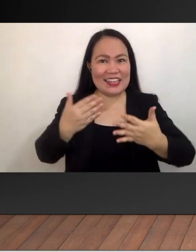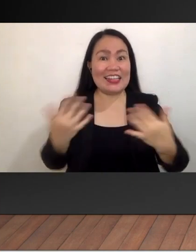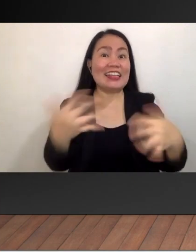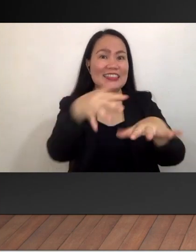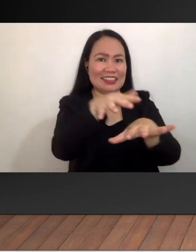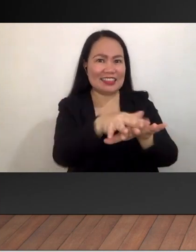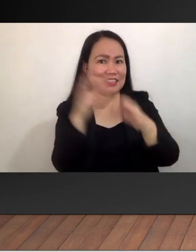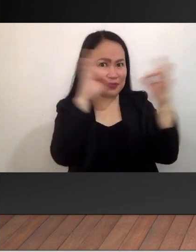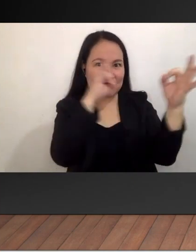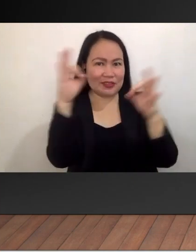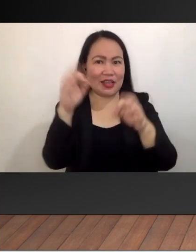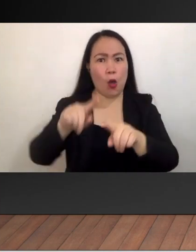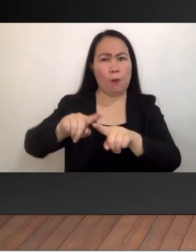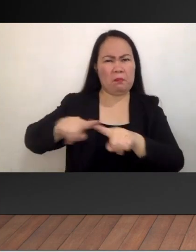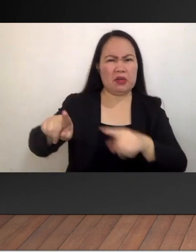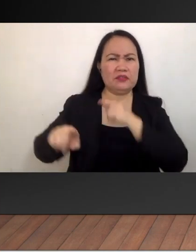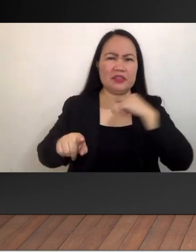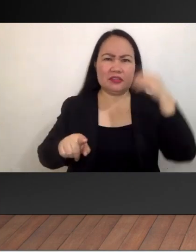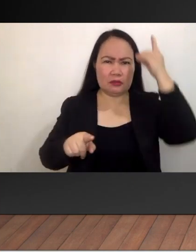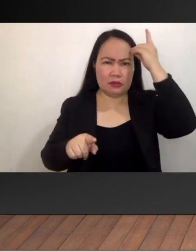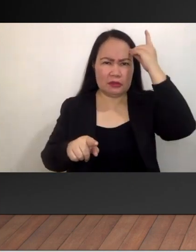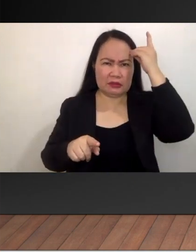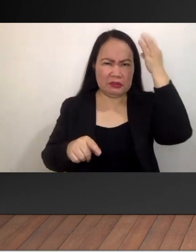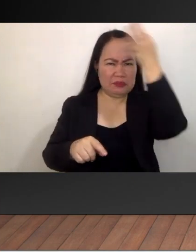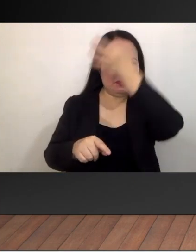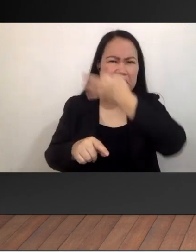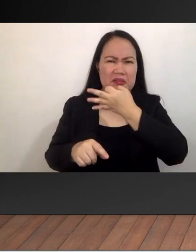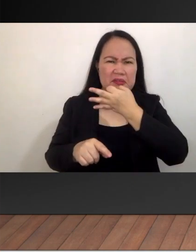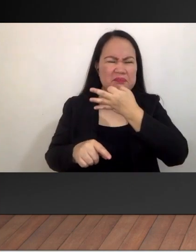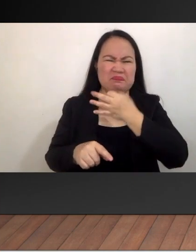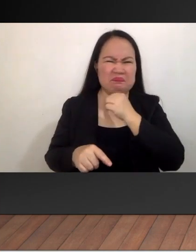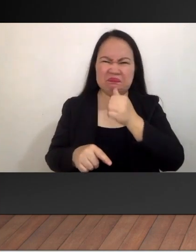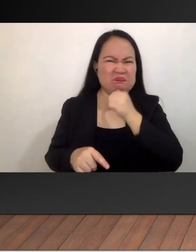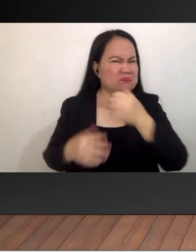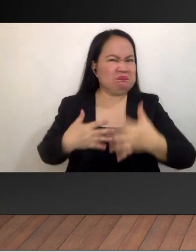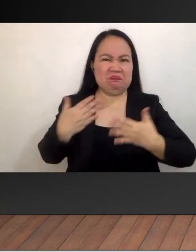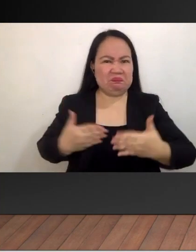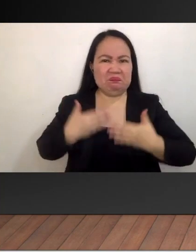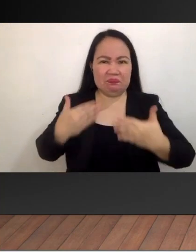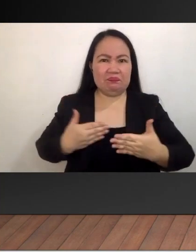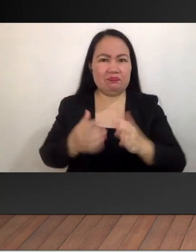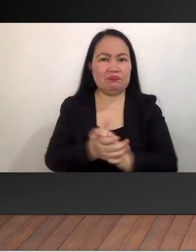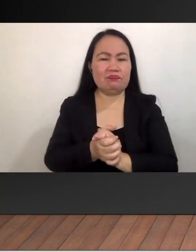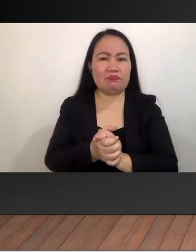in attending, while Padre Damaso looked very irritated.